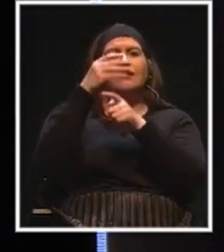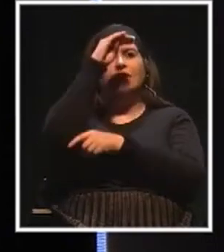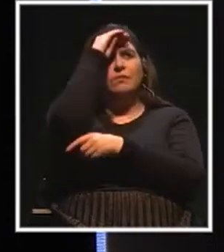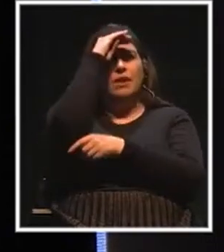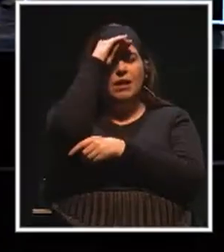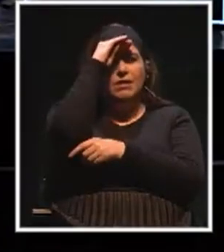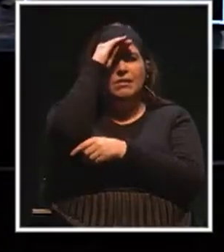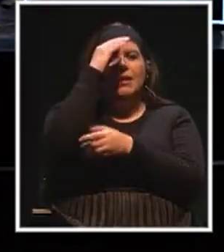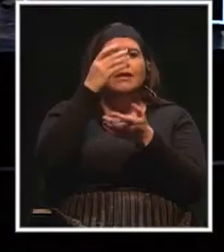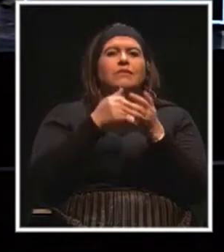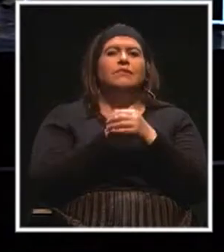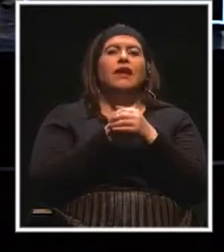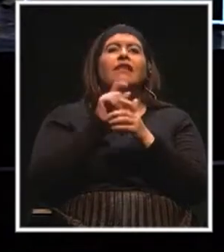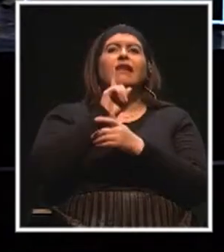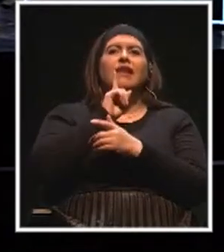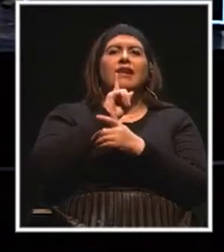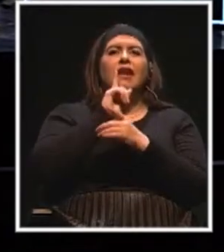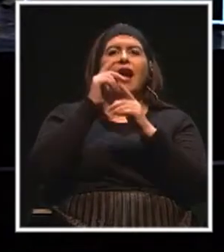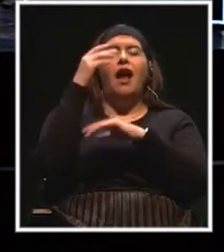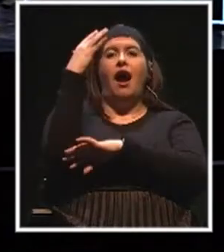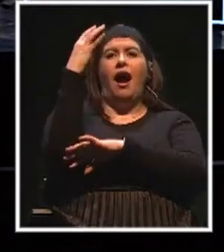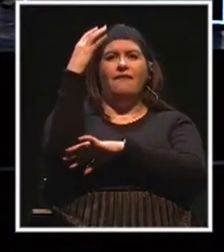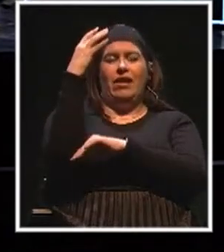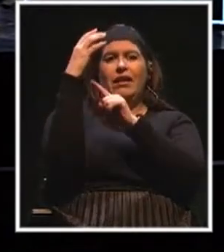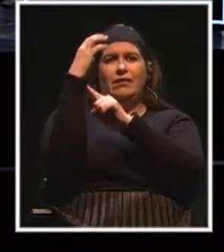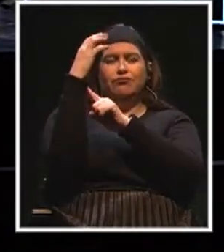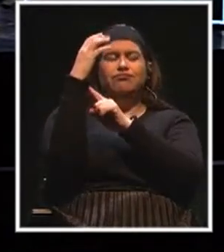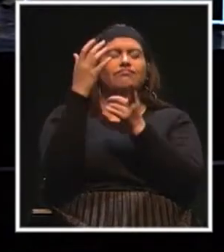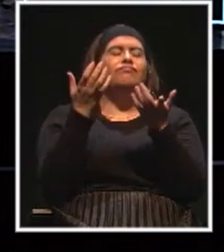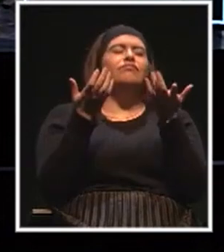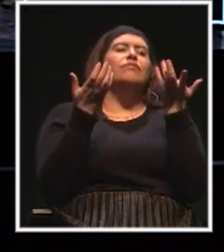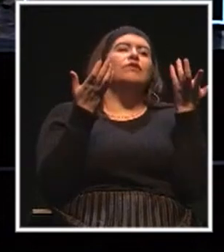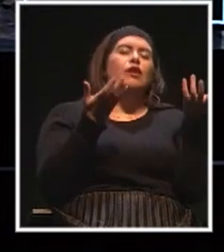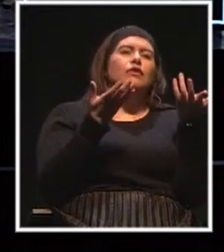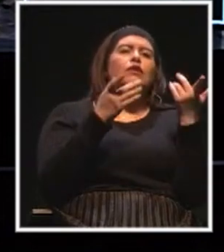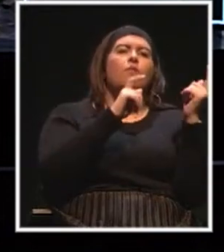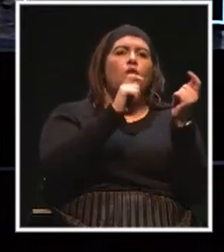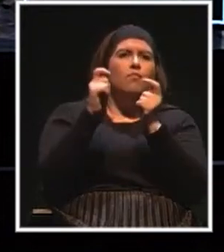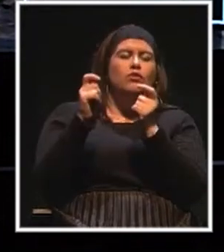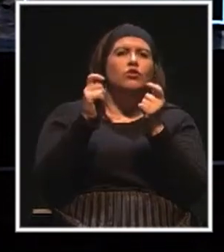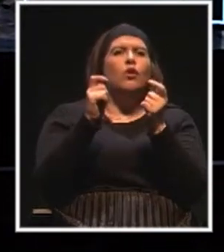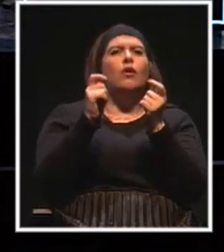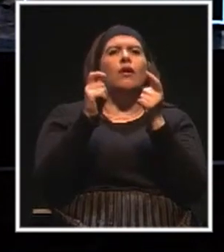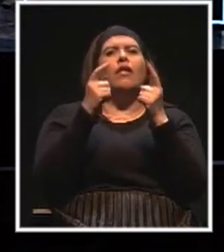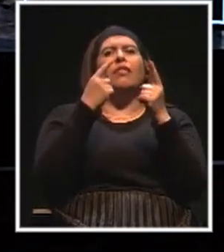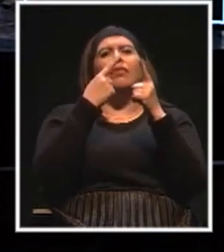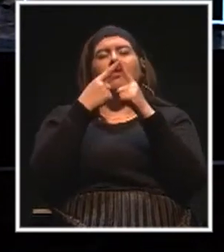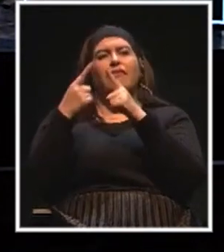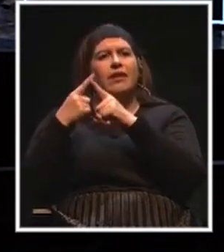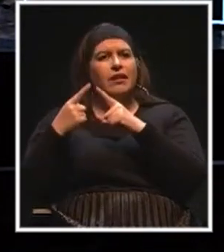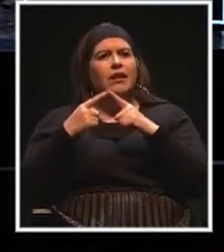clip. This is a promo that was made by HBO and was also shown on